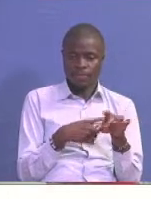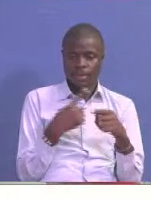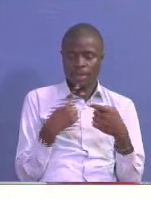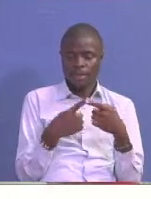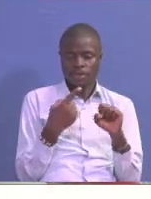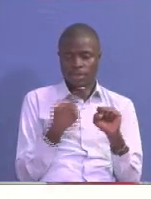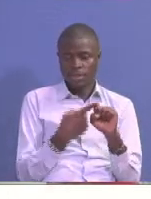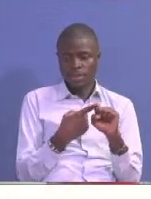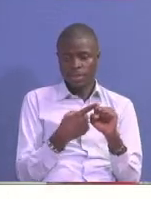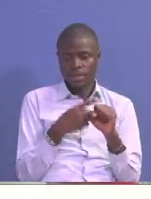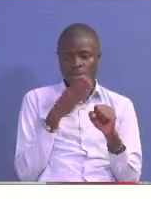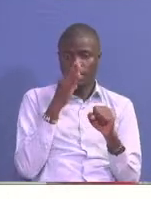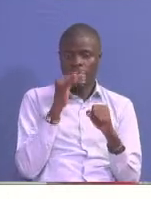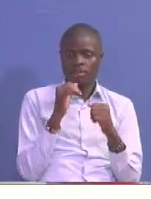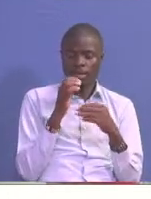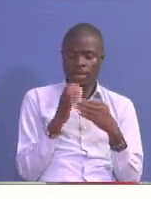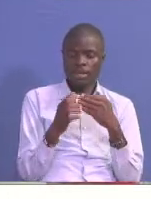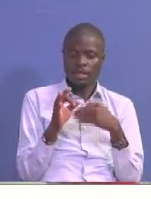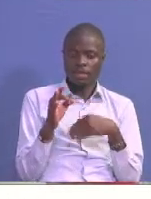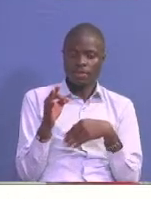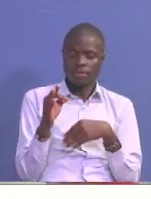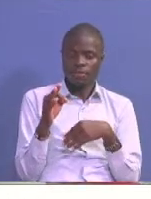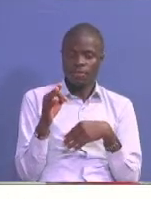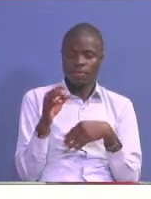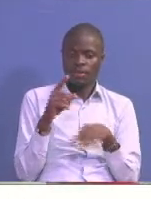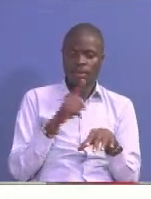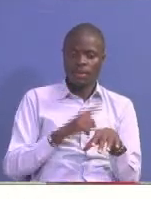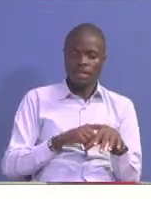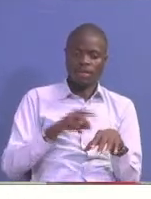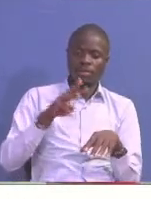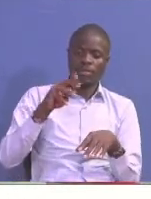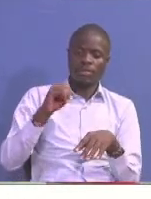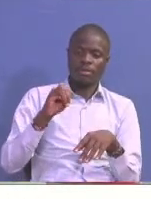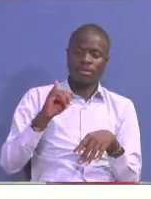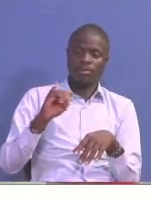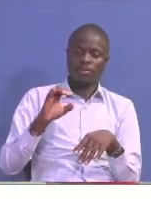6 by the end of President Moi's leadership in